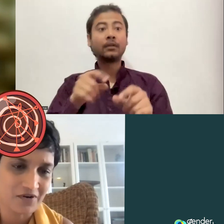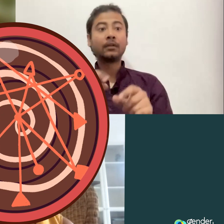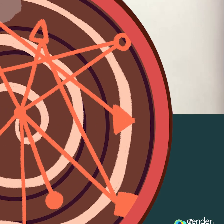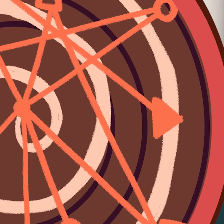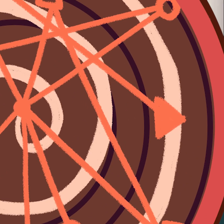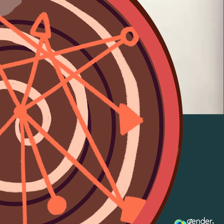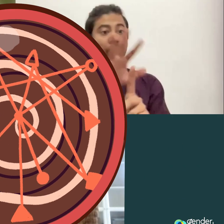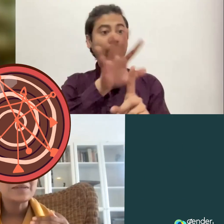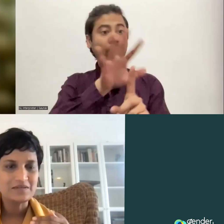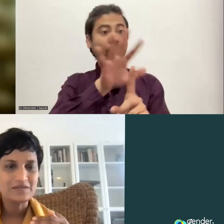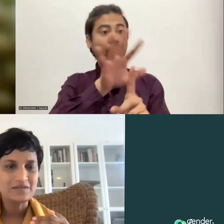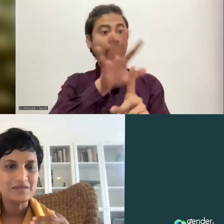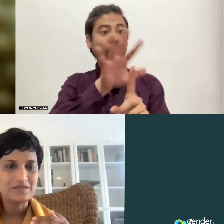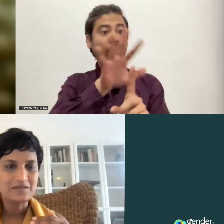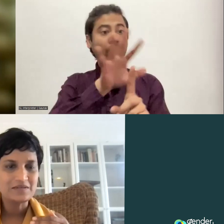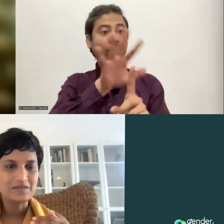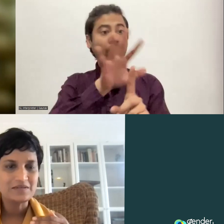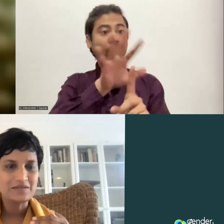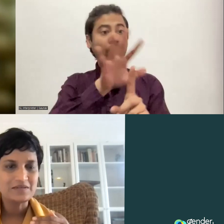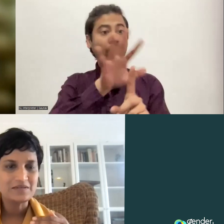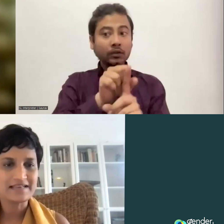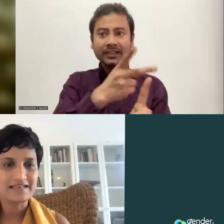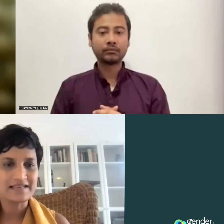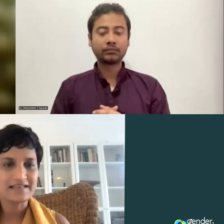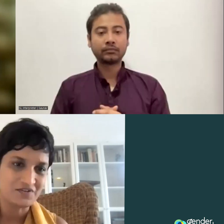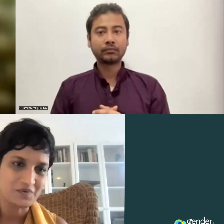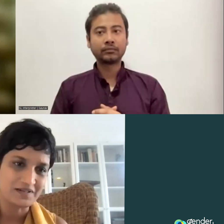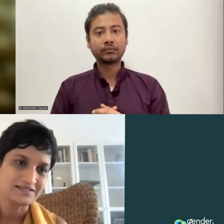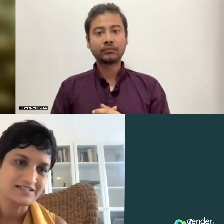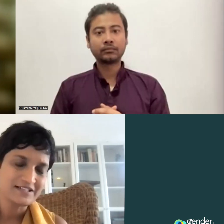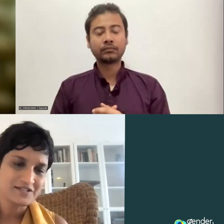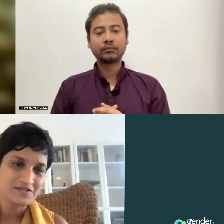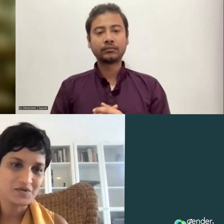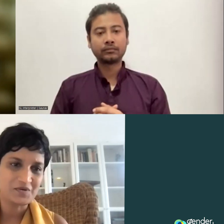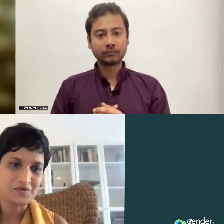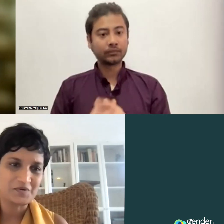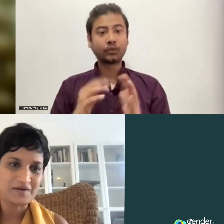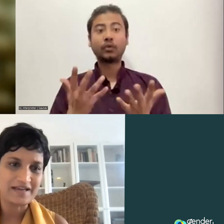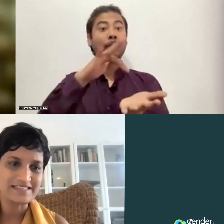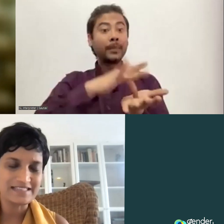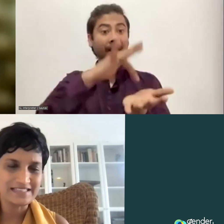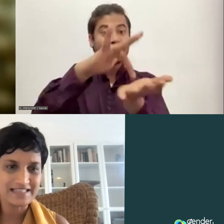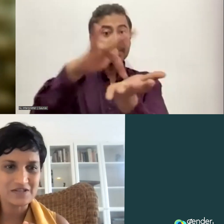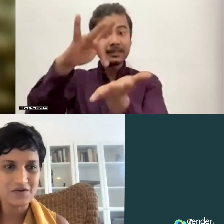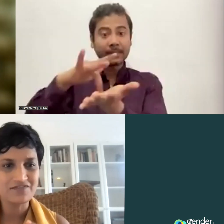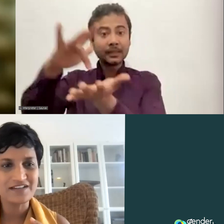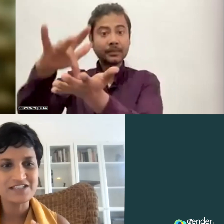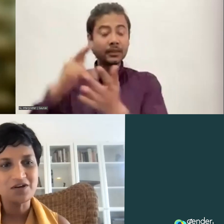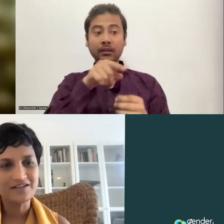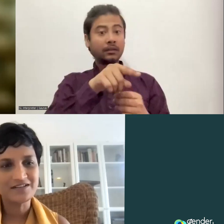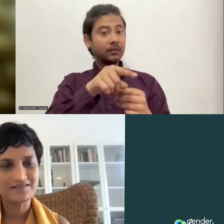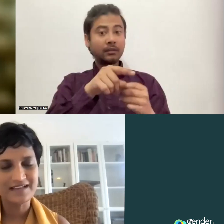come from. The beauty of it is that practiced, you're going to see very different outcomes, if you will.